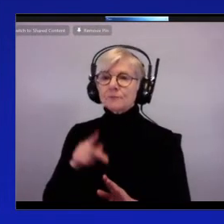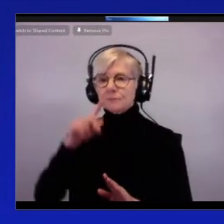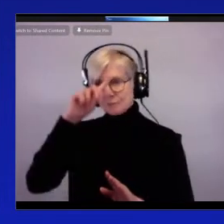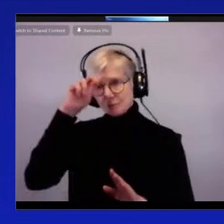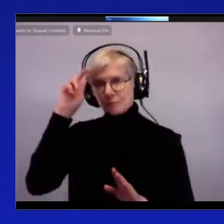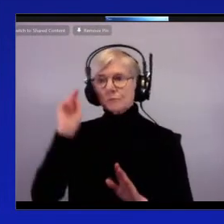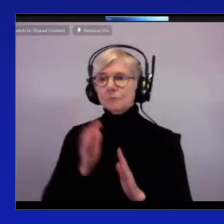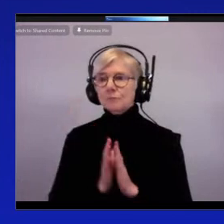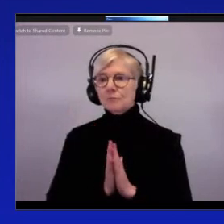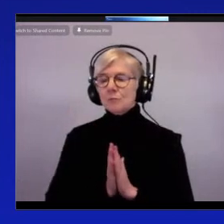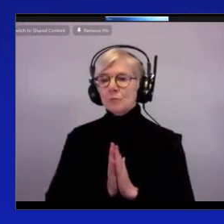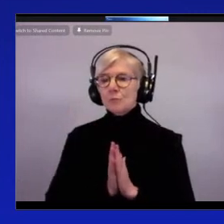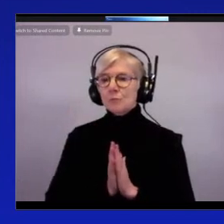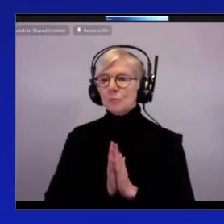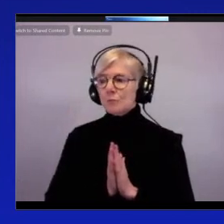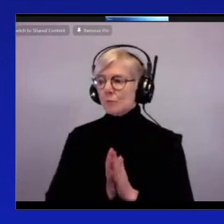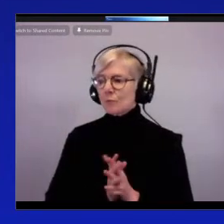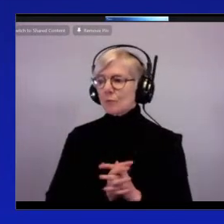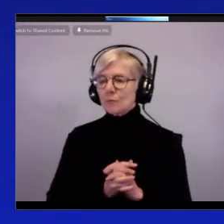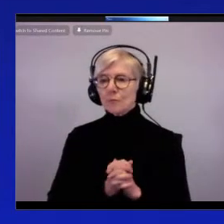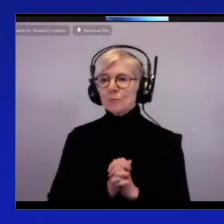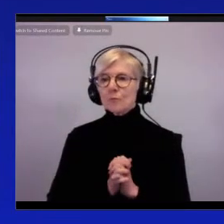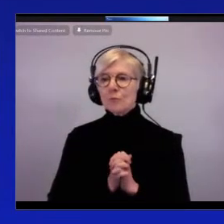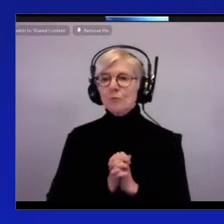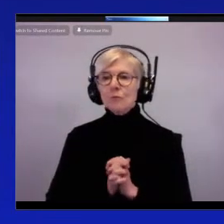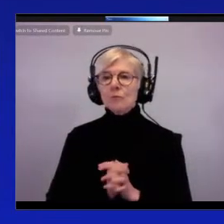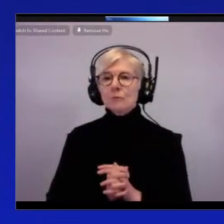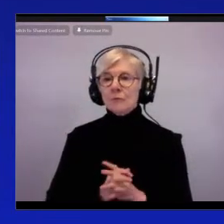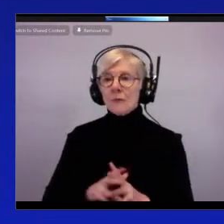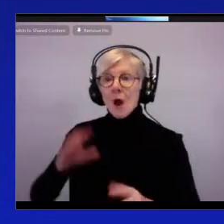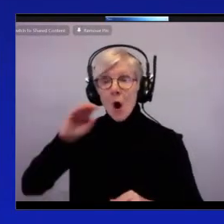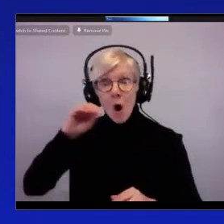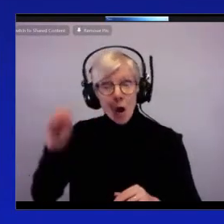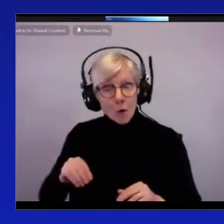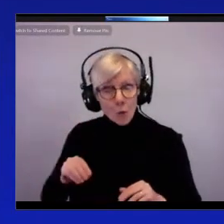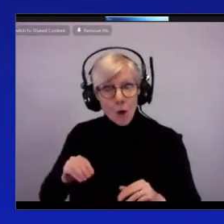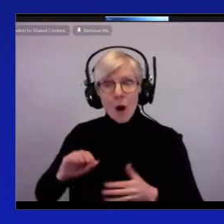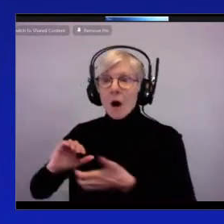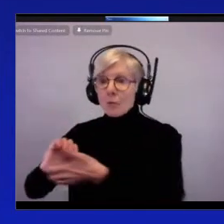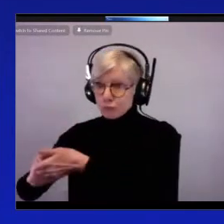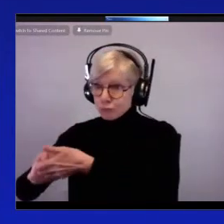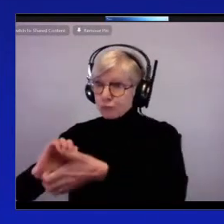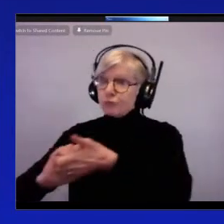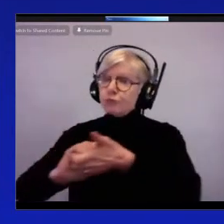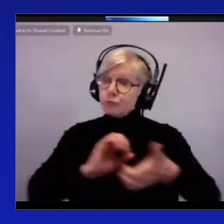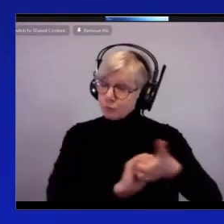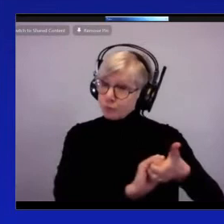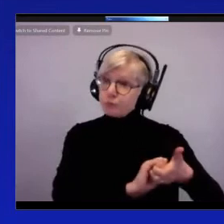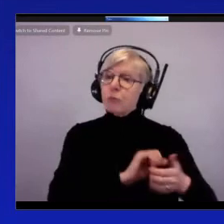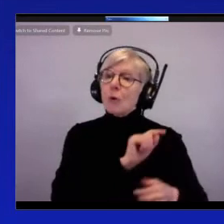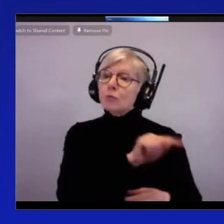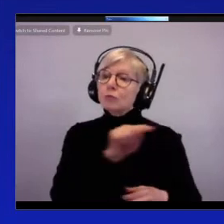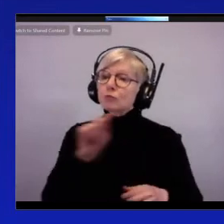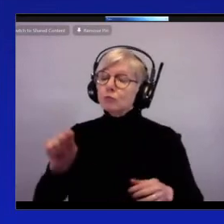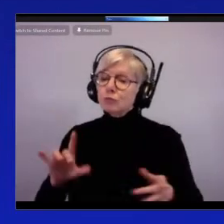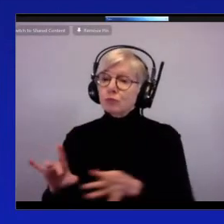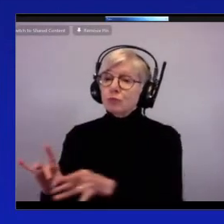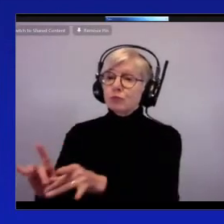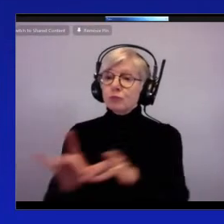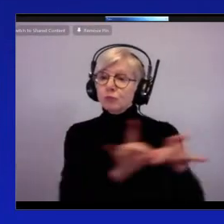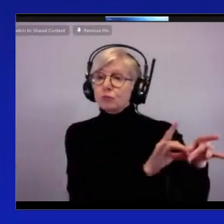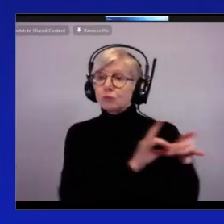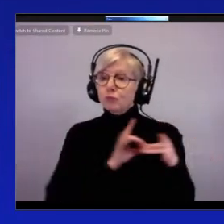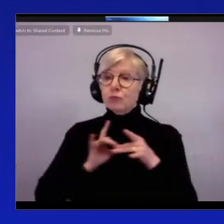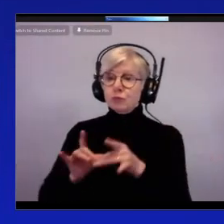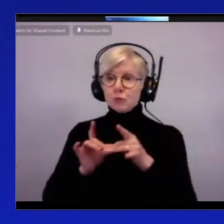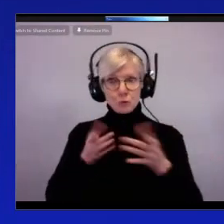you. To vaccinate Ottawa, the city is collaborating with a number of partners who are working together in our service to